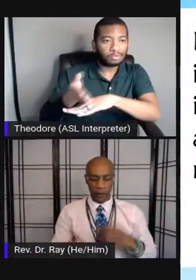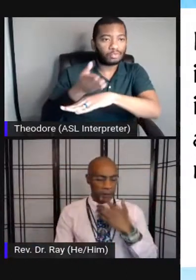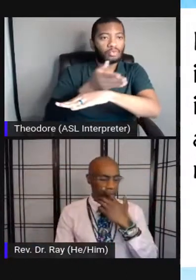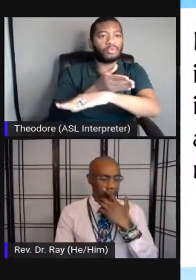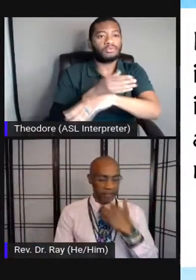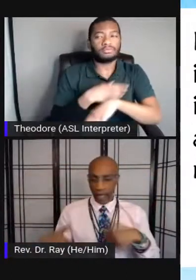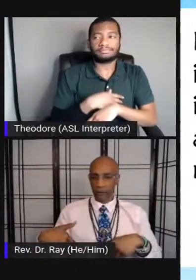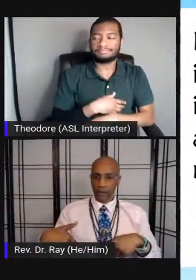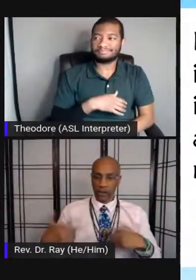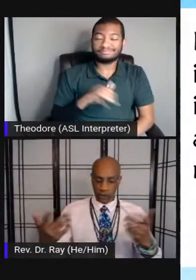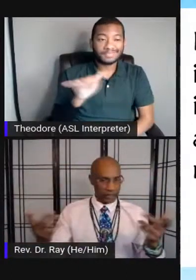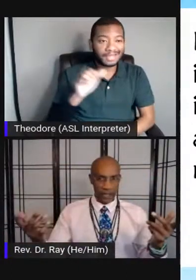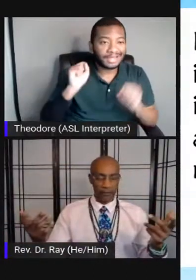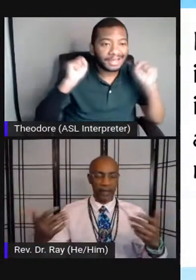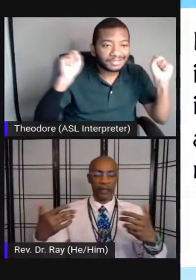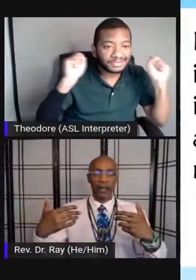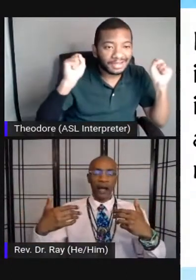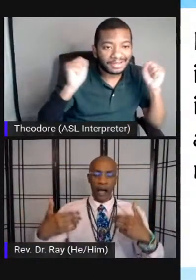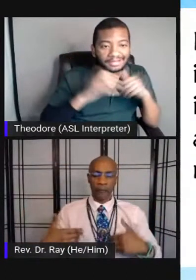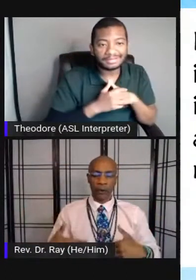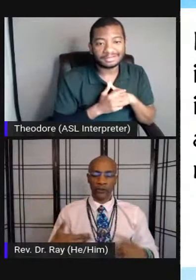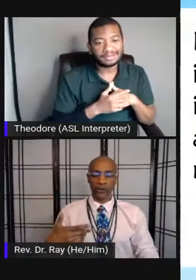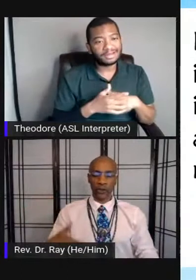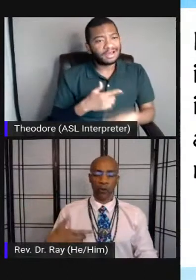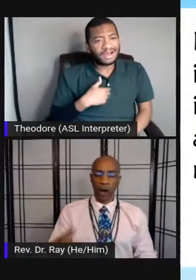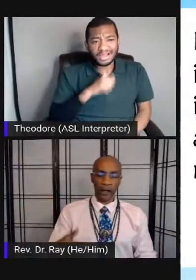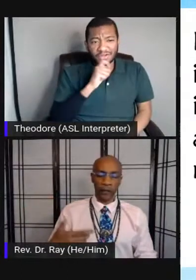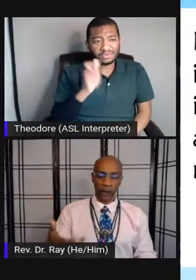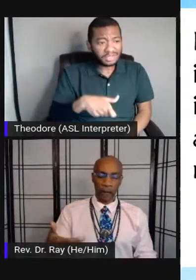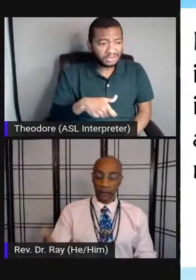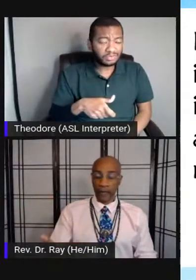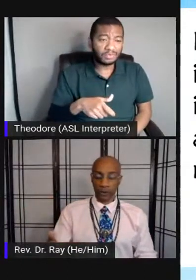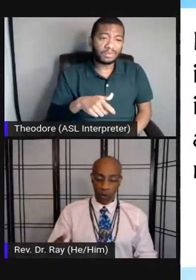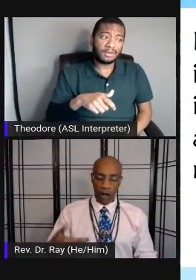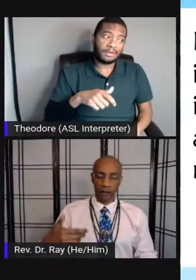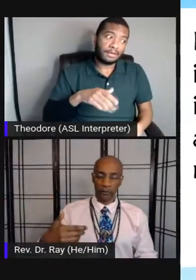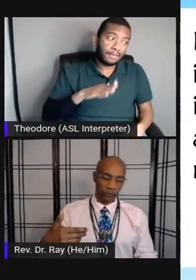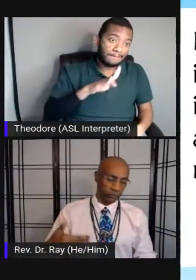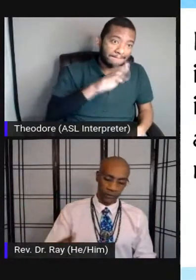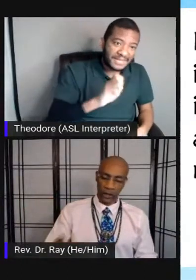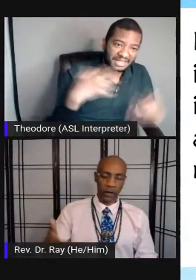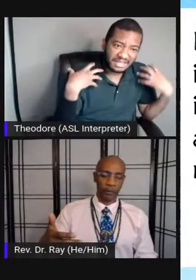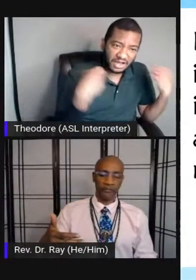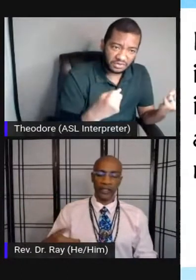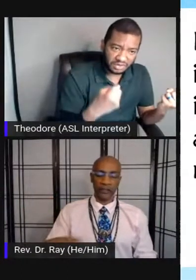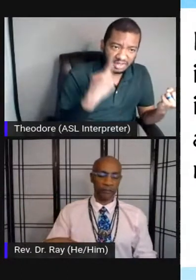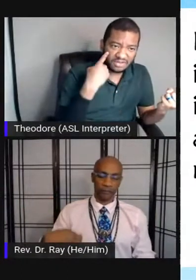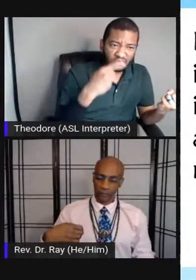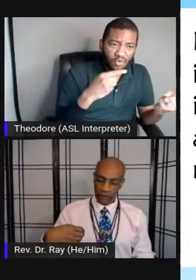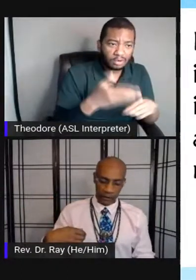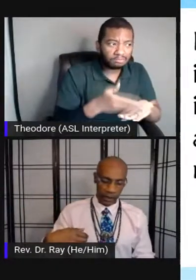you know, what I'm going to do is after my surgery, same thing. I'm going to start walking when I'm allowed to walk, you know, a couple of